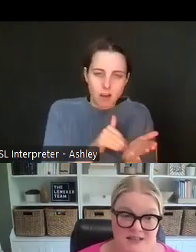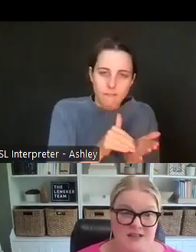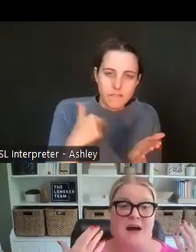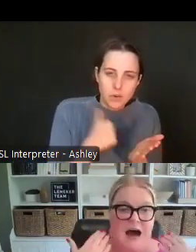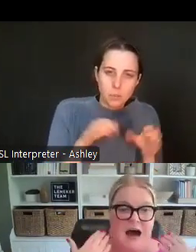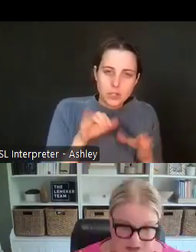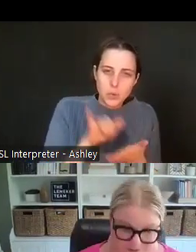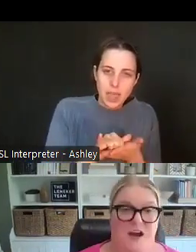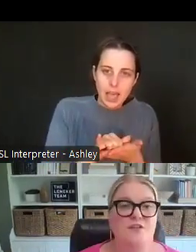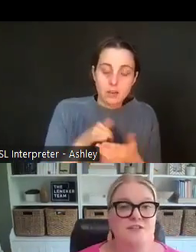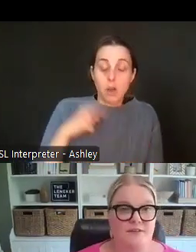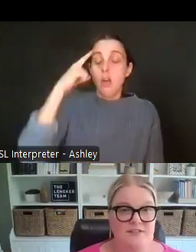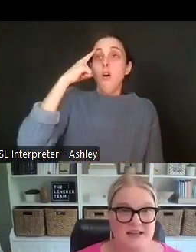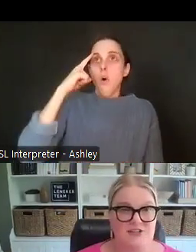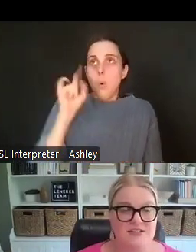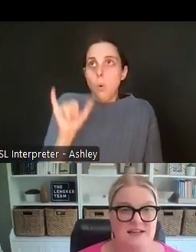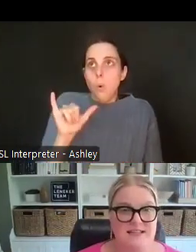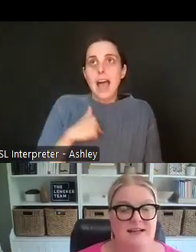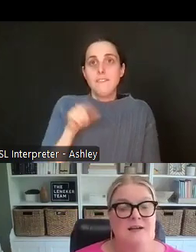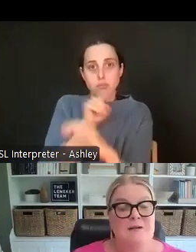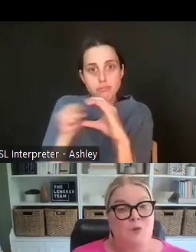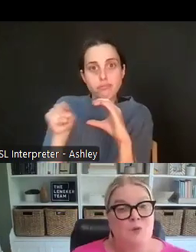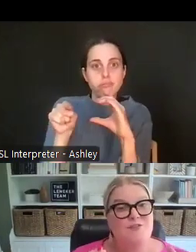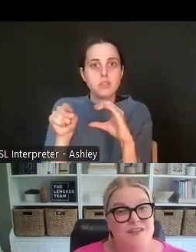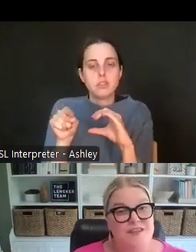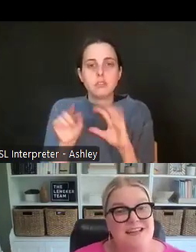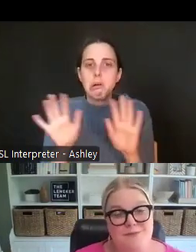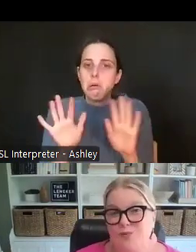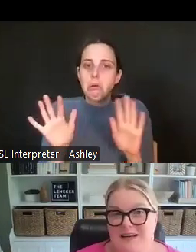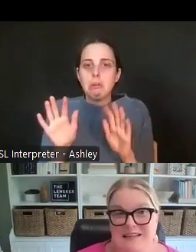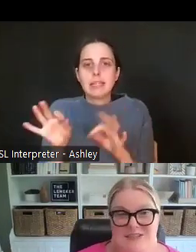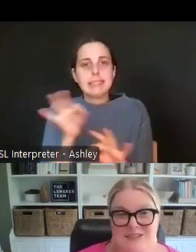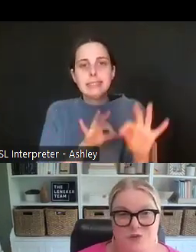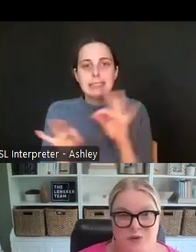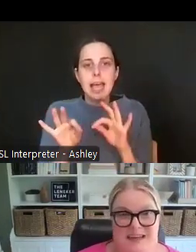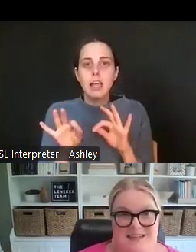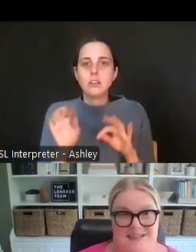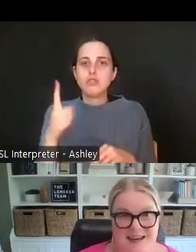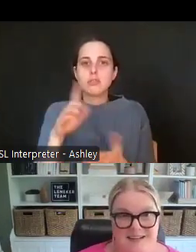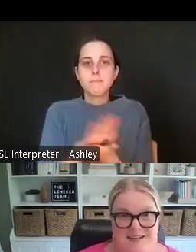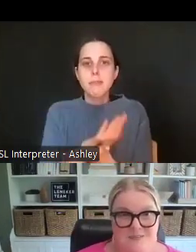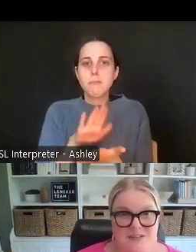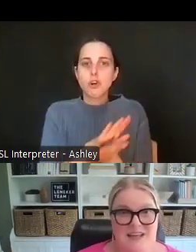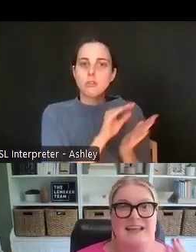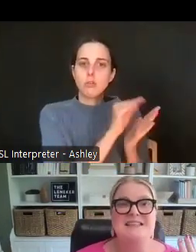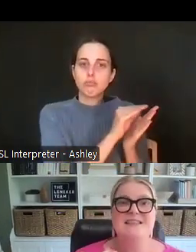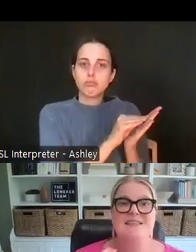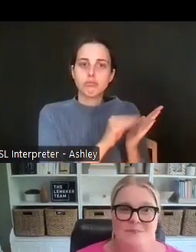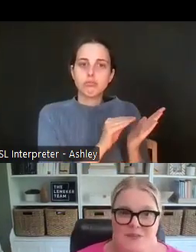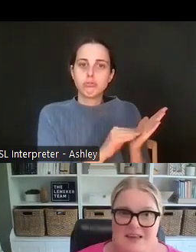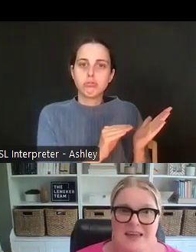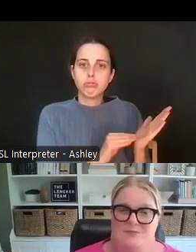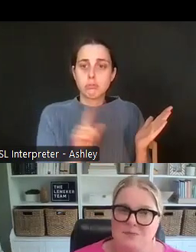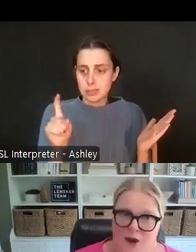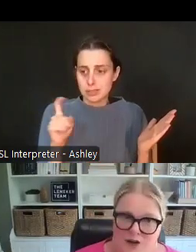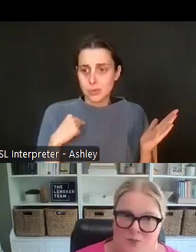email as a, I'm going to fire this off to catch this idea, was for them to keep a running list over the weekend instead. Is this